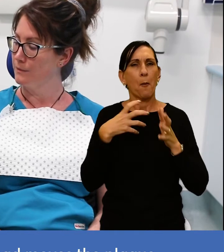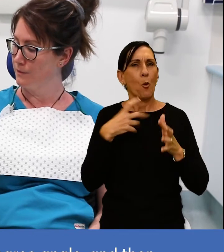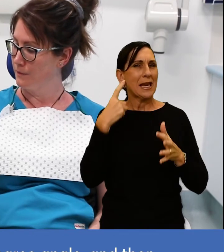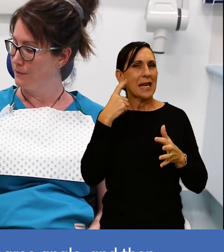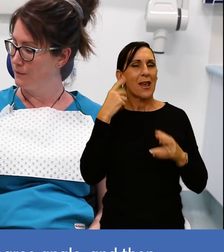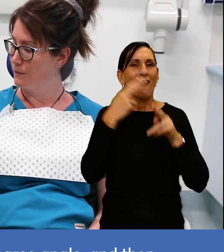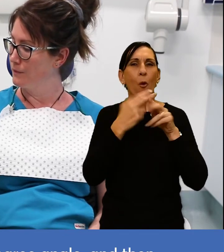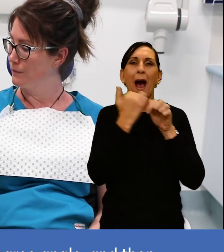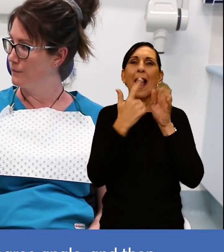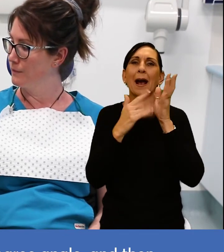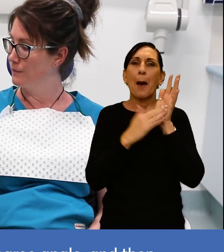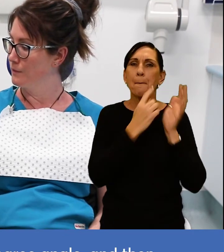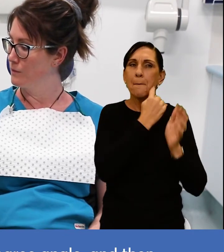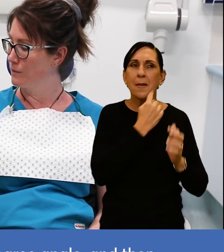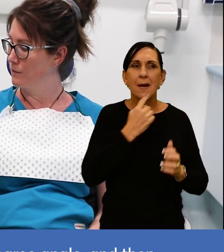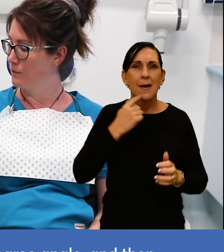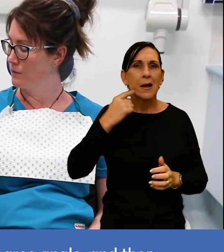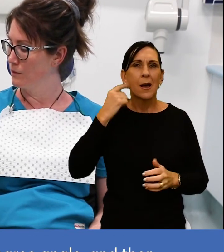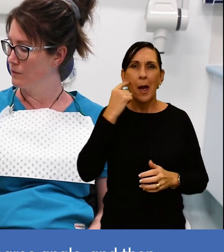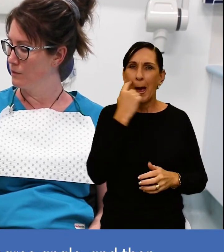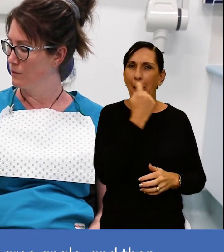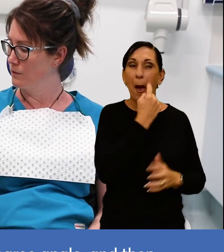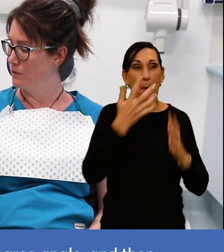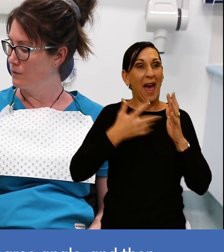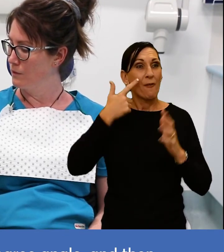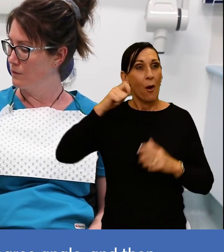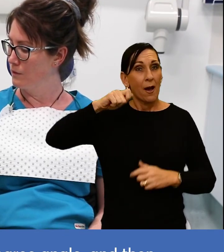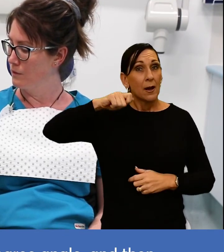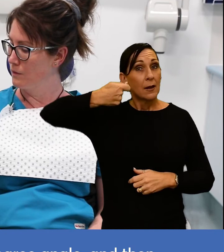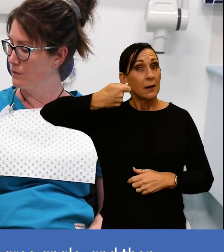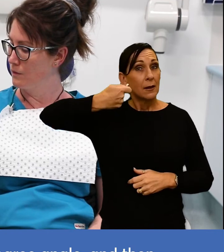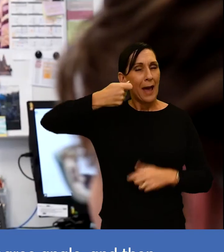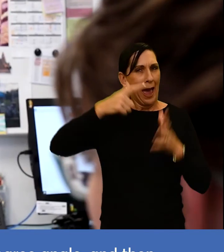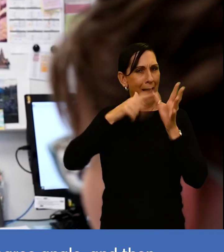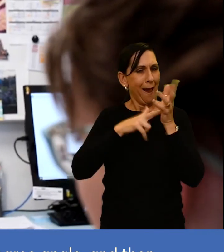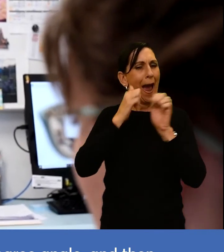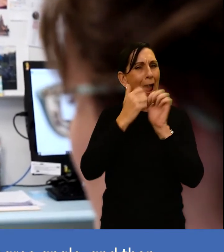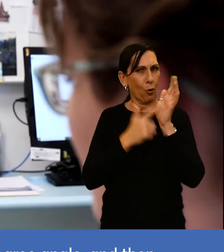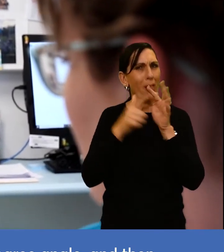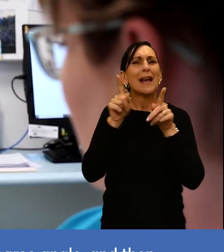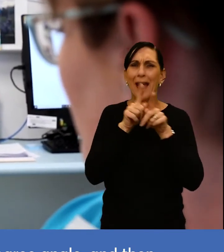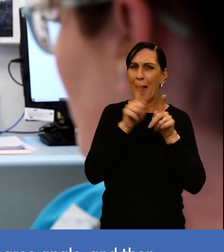gum line. So if we angle that onto there,